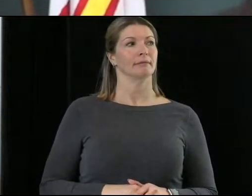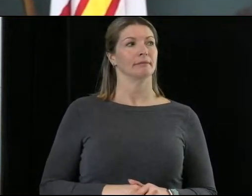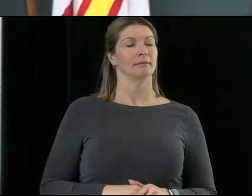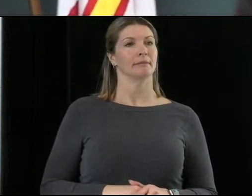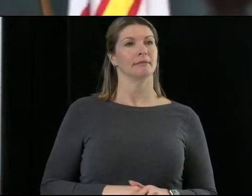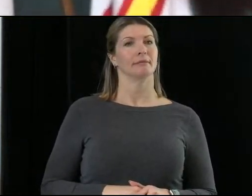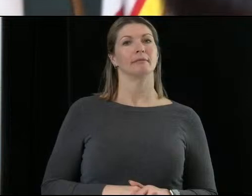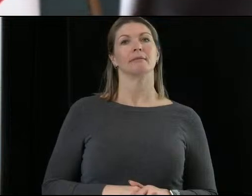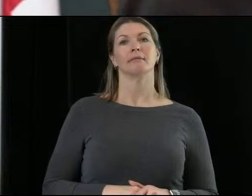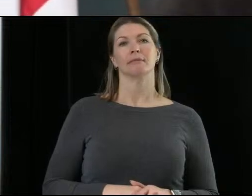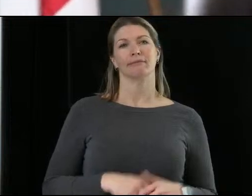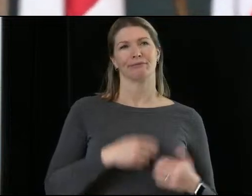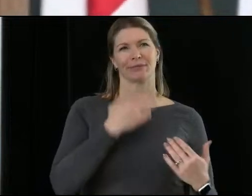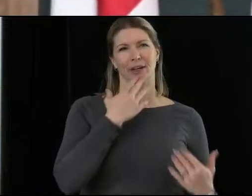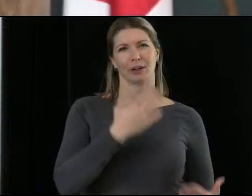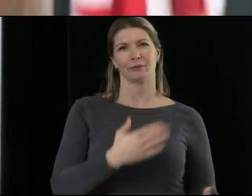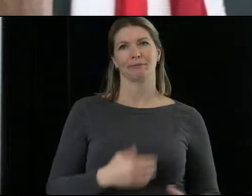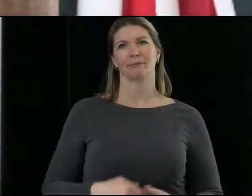Thank you.